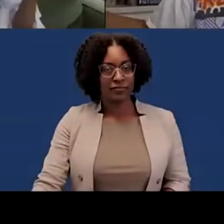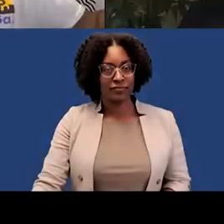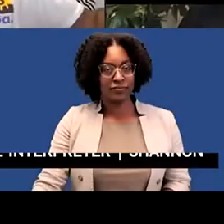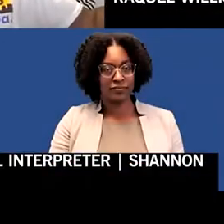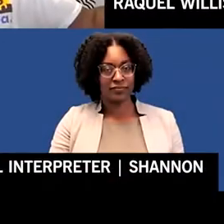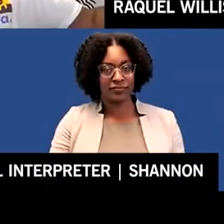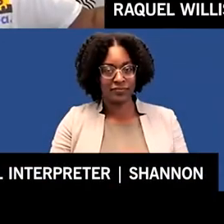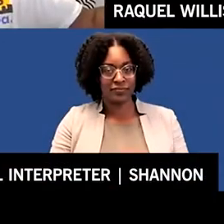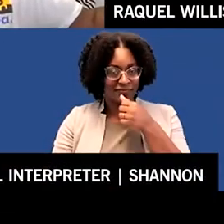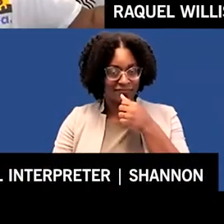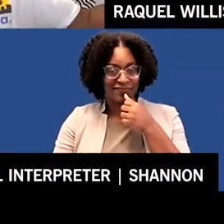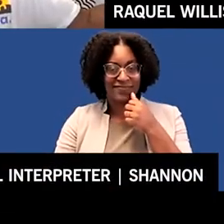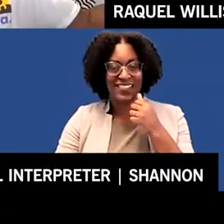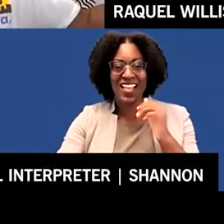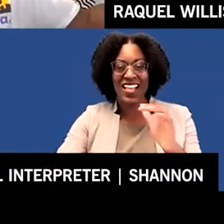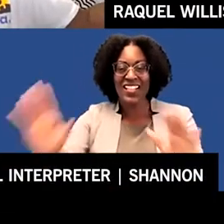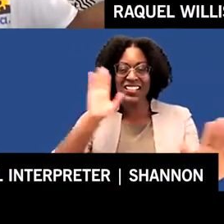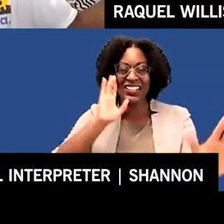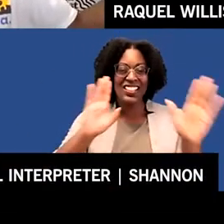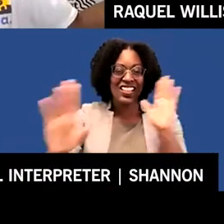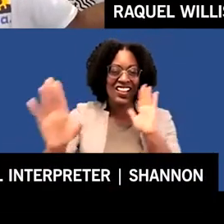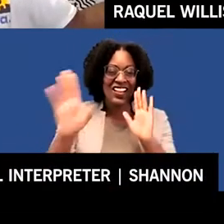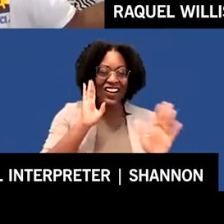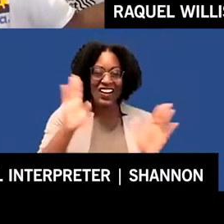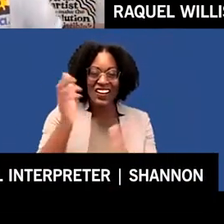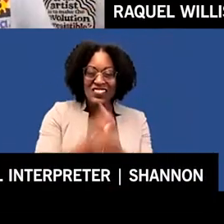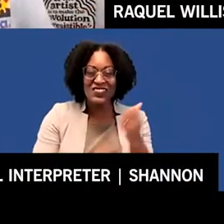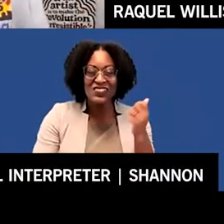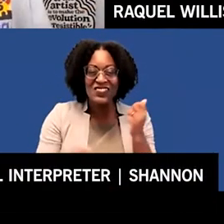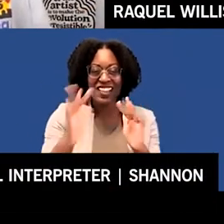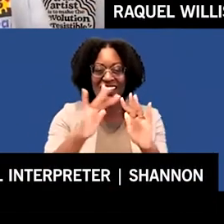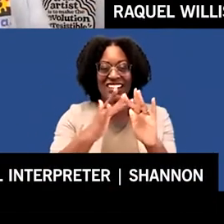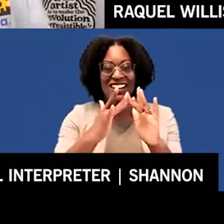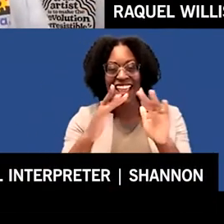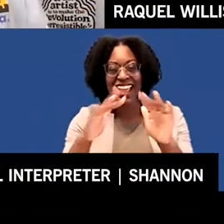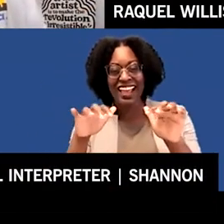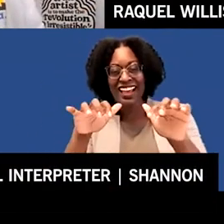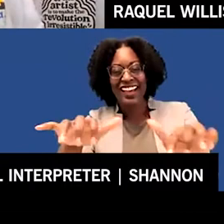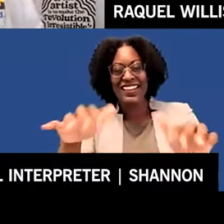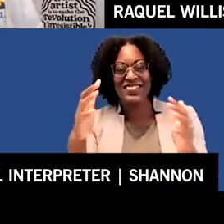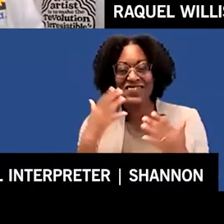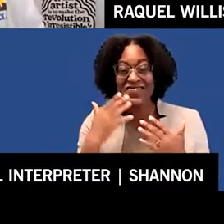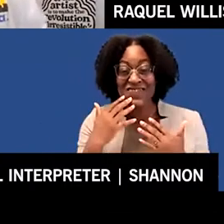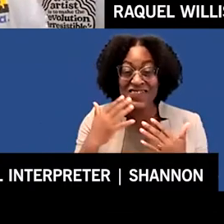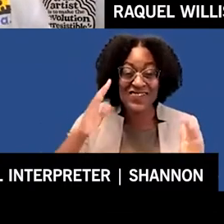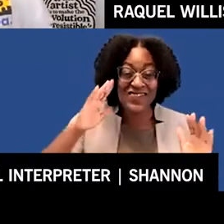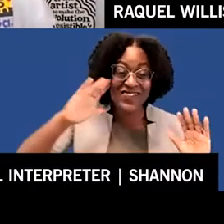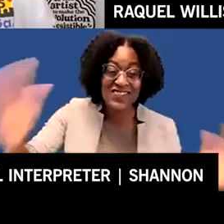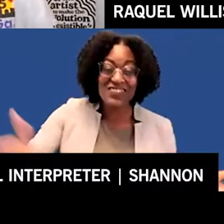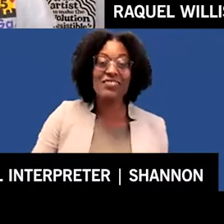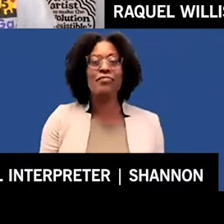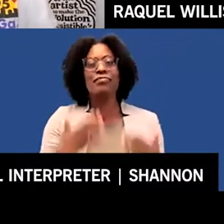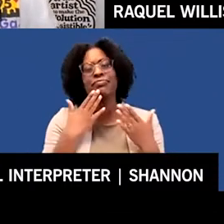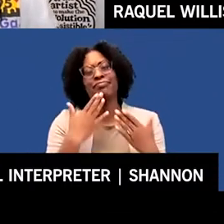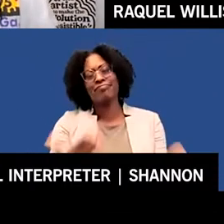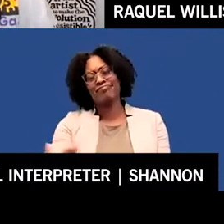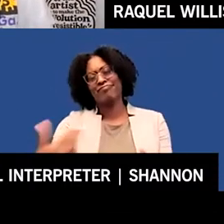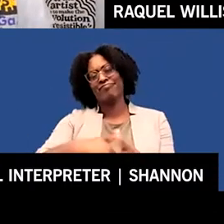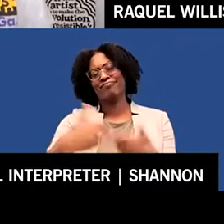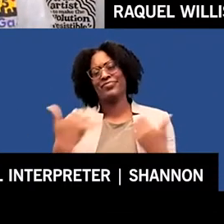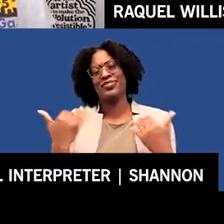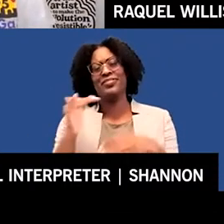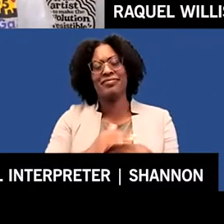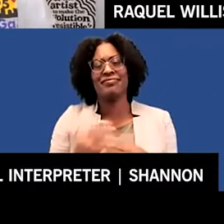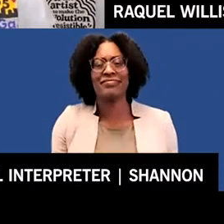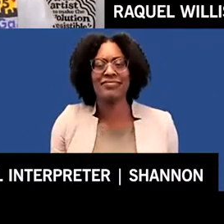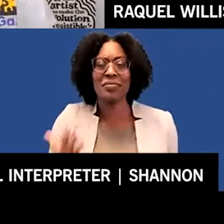Hello, everyone in the internet. Thank you all for coming tonight. What a